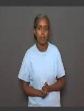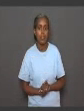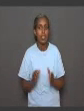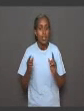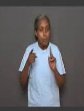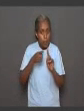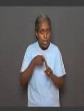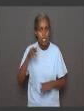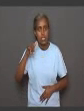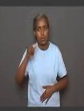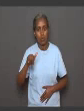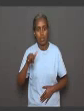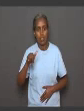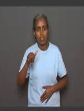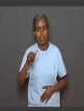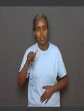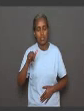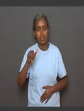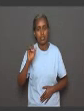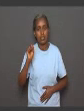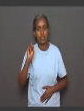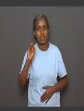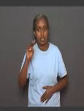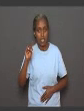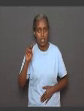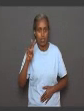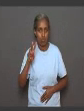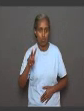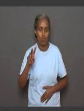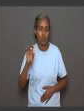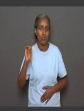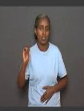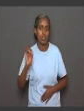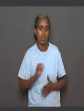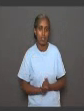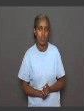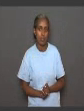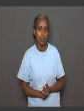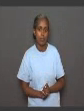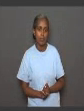plus y times sine 2 theta.